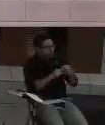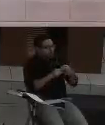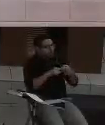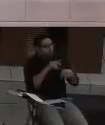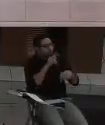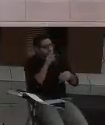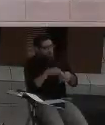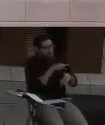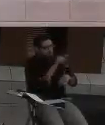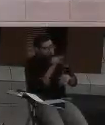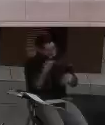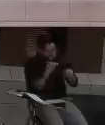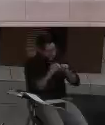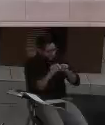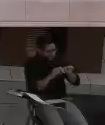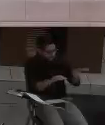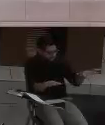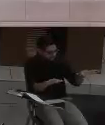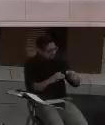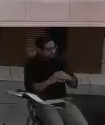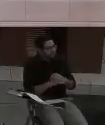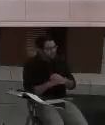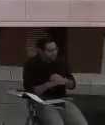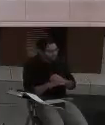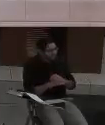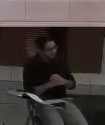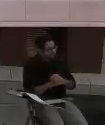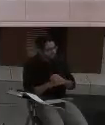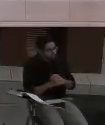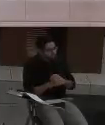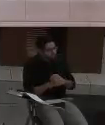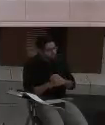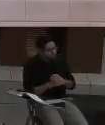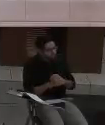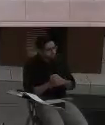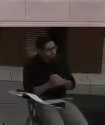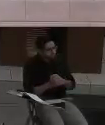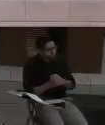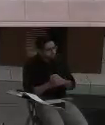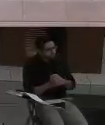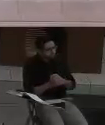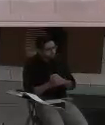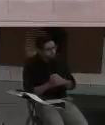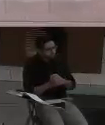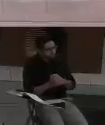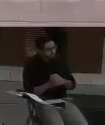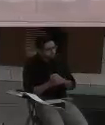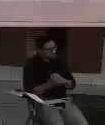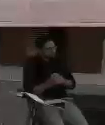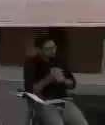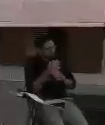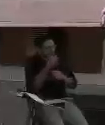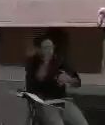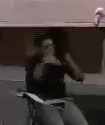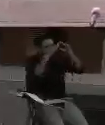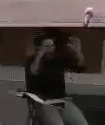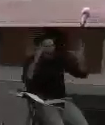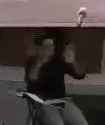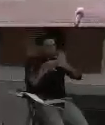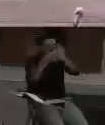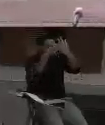blessed. He concludes with an invitation to bring heaven on earth in our thoughts, in our